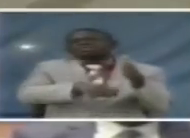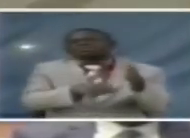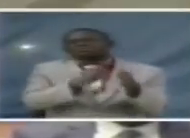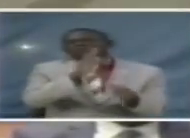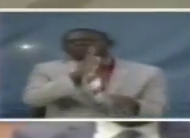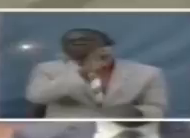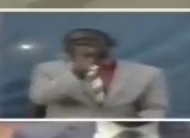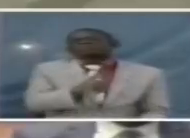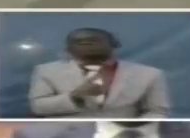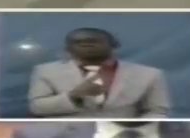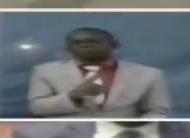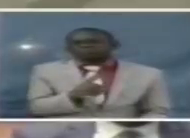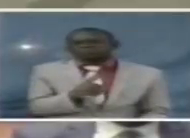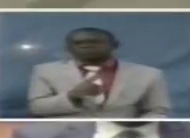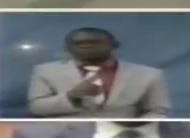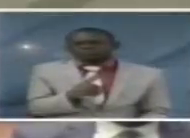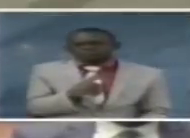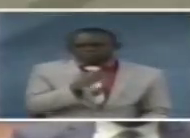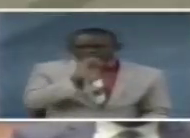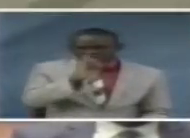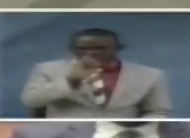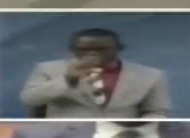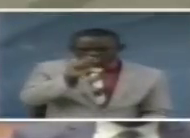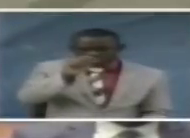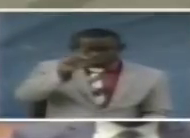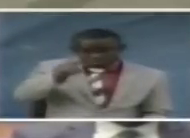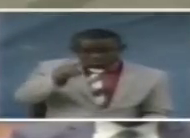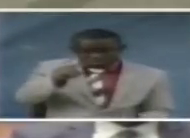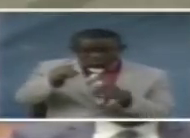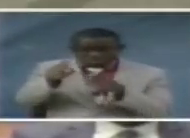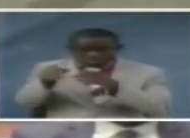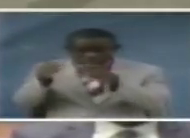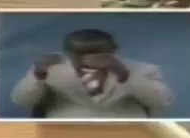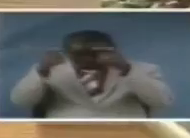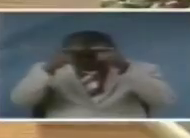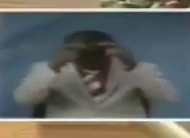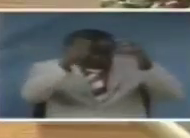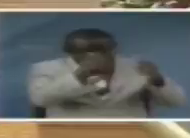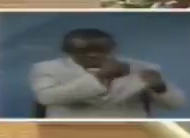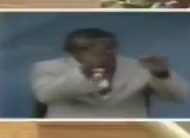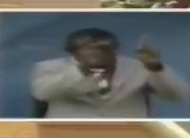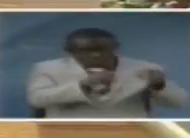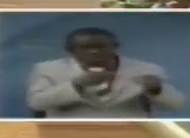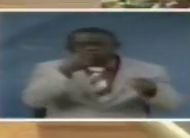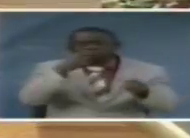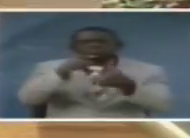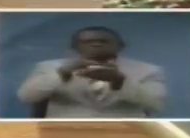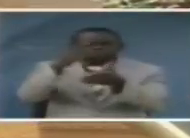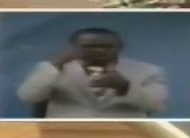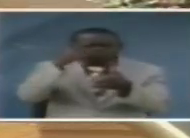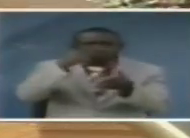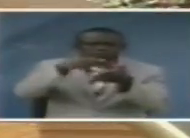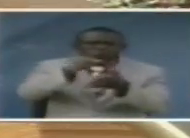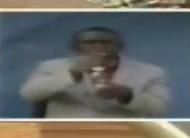introduce property transfer tax at 5% on the transfer of intellectual